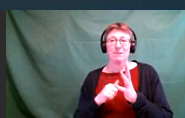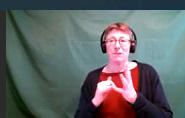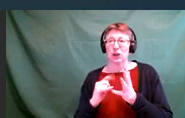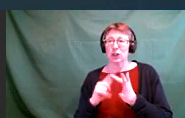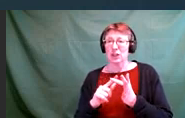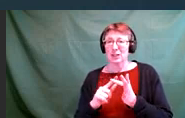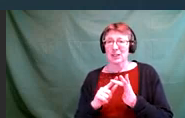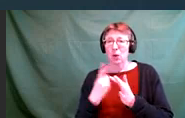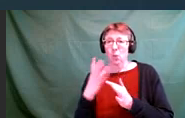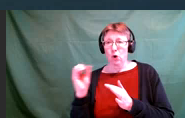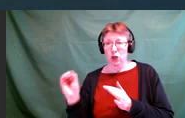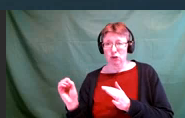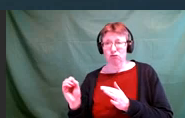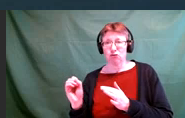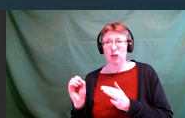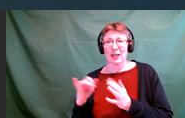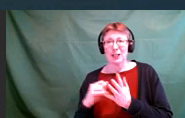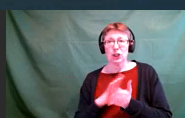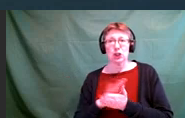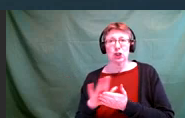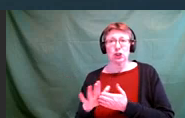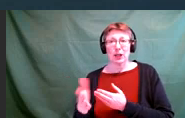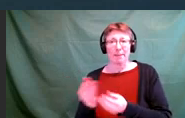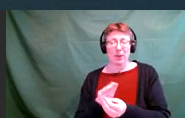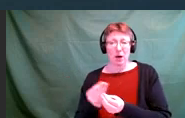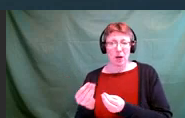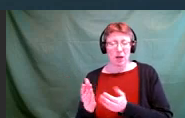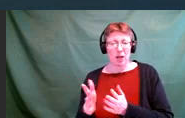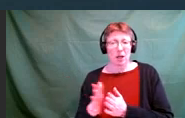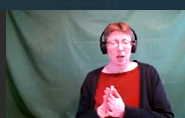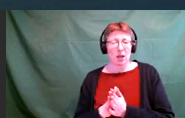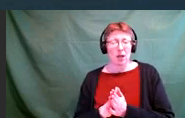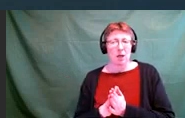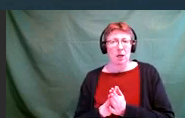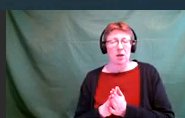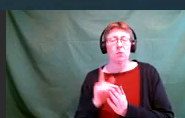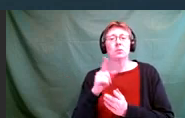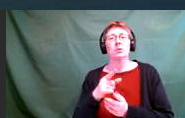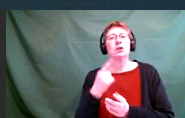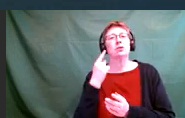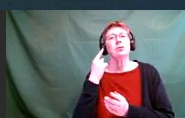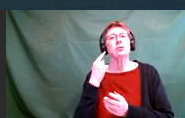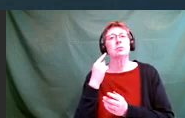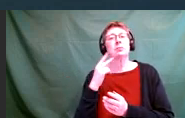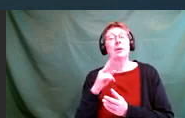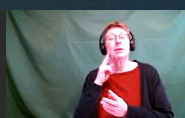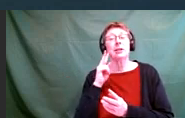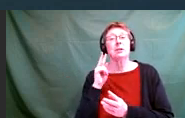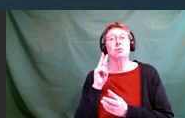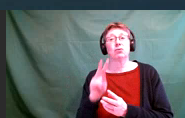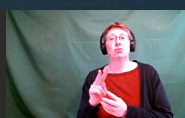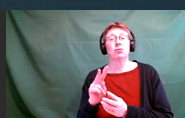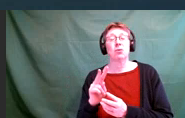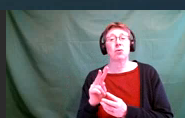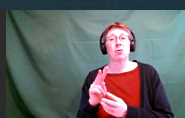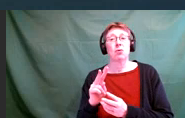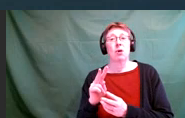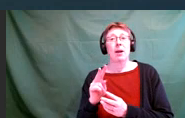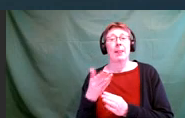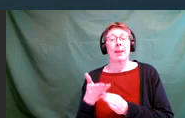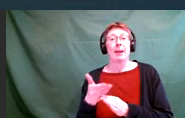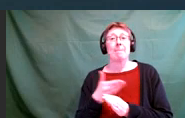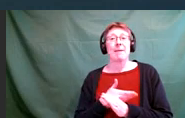share market, and when you saw the price changes before Russia